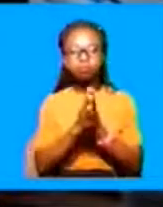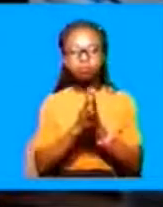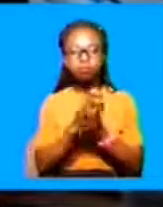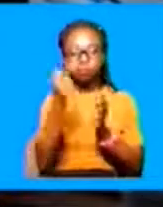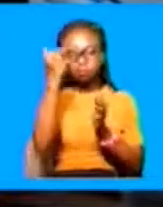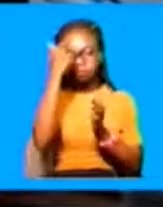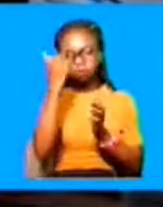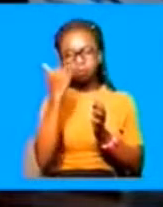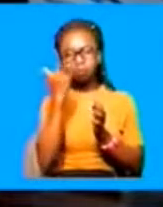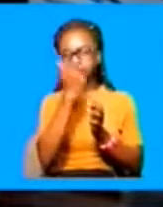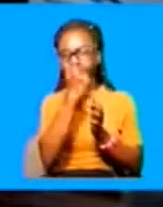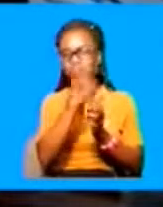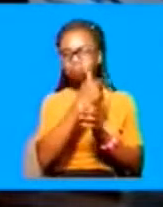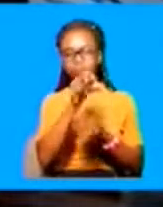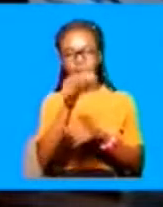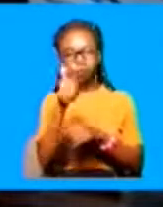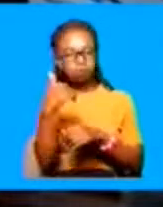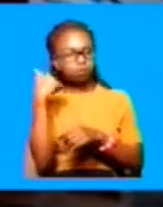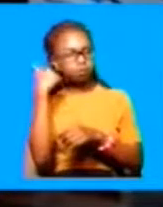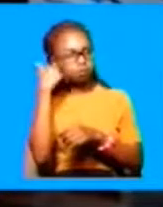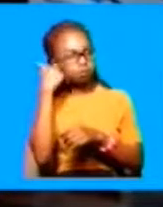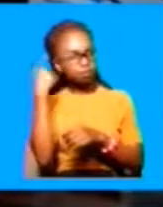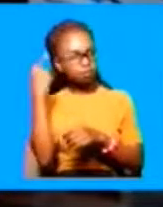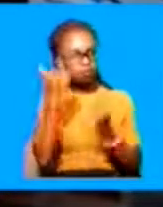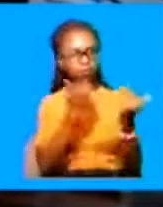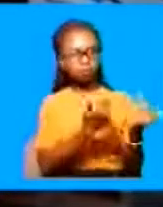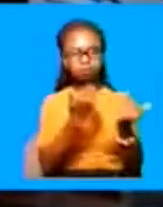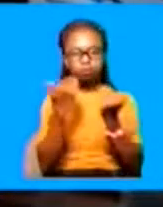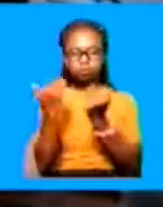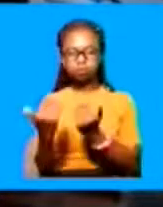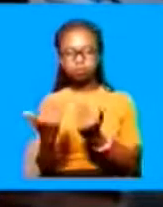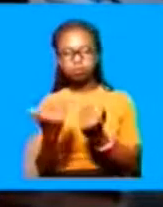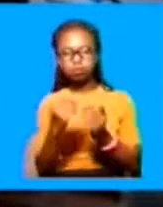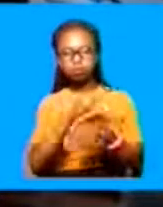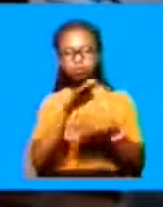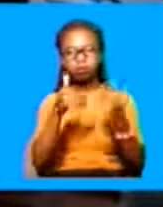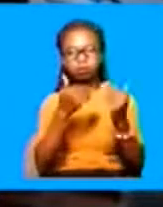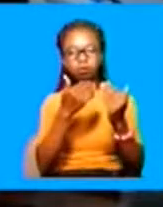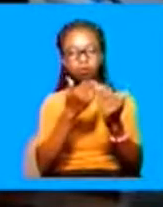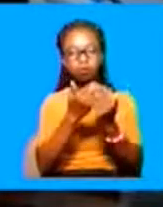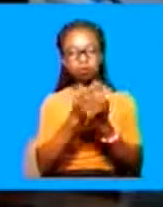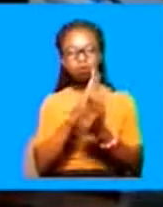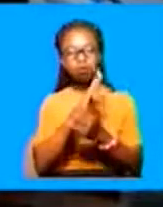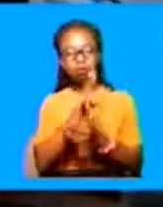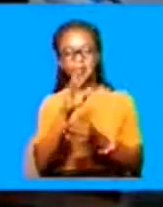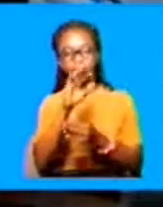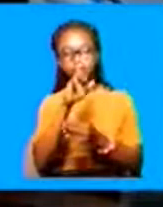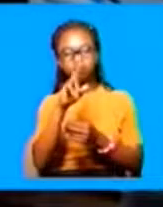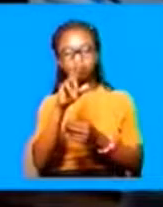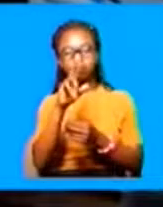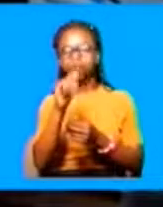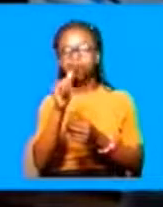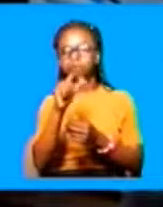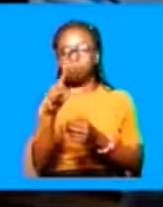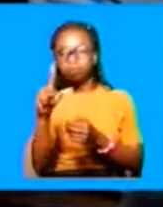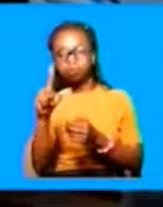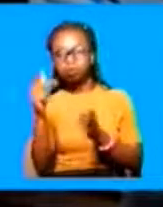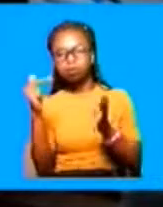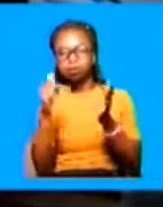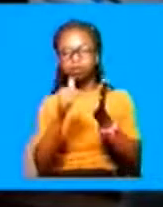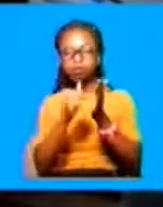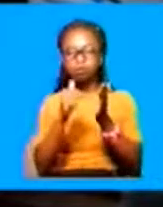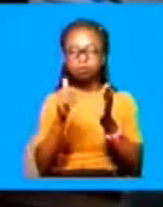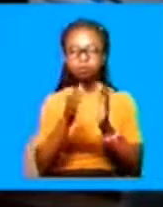Measles, ma be ohero mako nyithindo katindo. Magi oluongo gi dho kisungu ni viral infections.